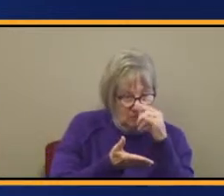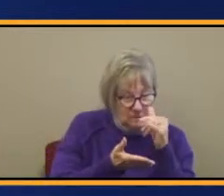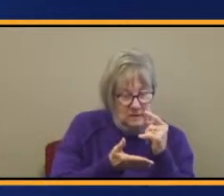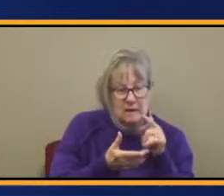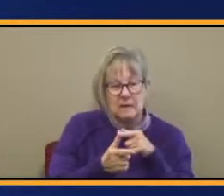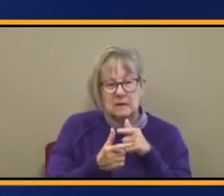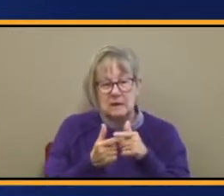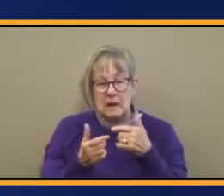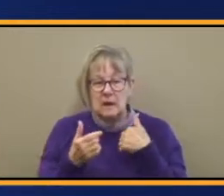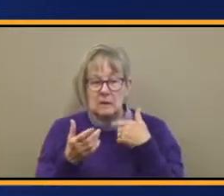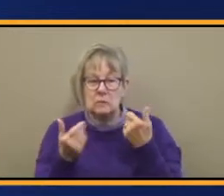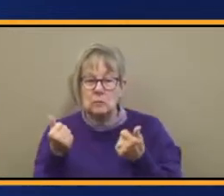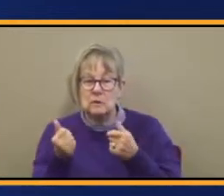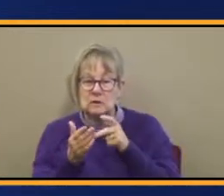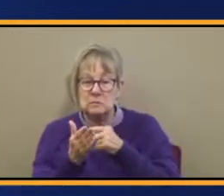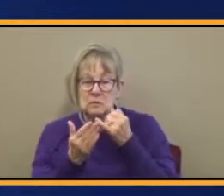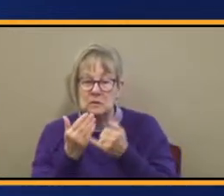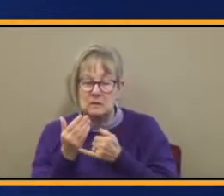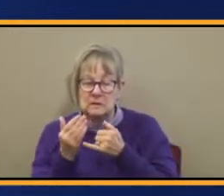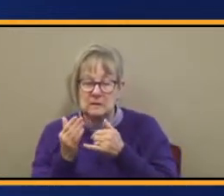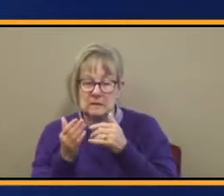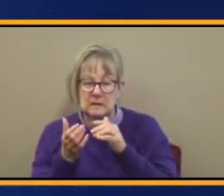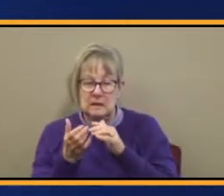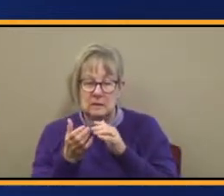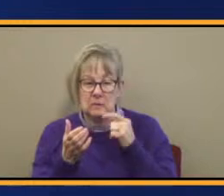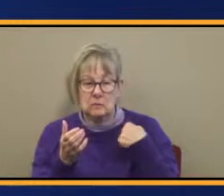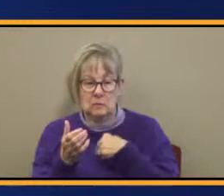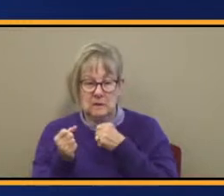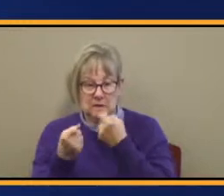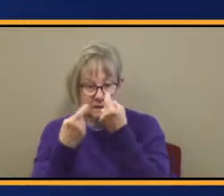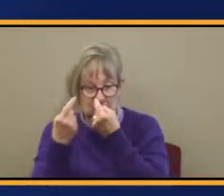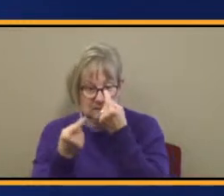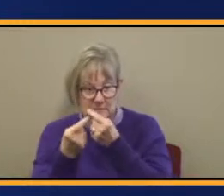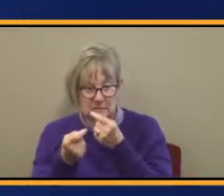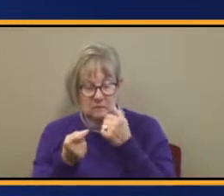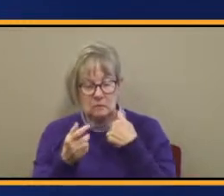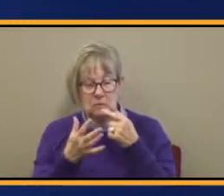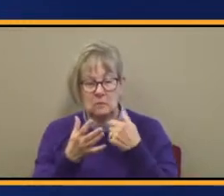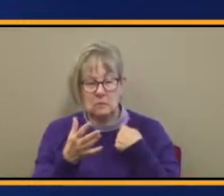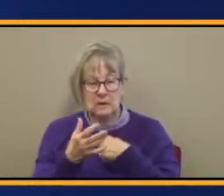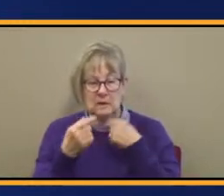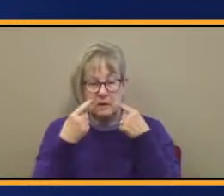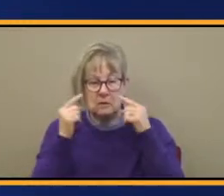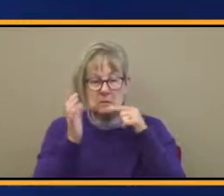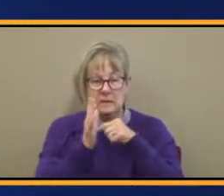future councils can consider so that we can get the work done for our constituents. Thanks.